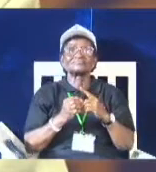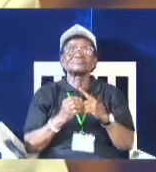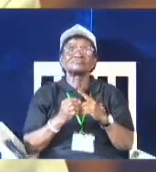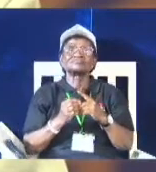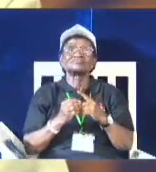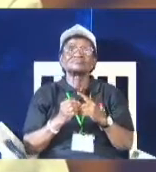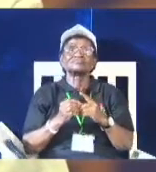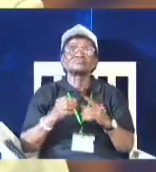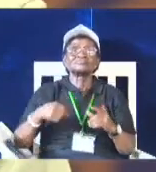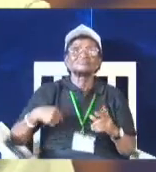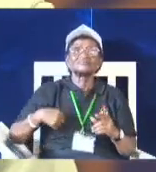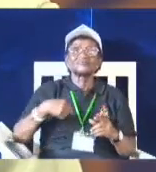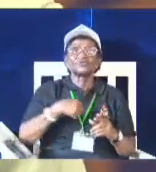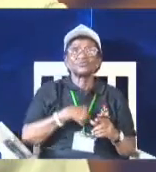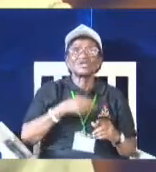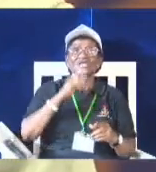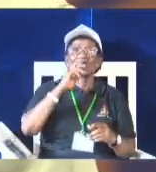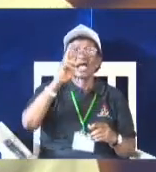we